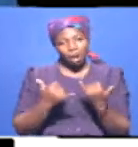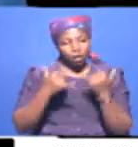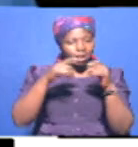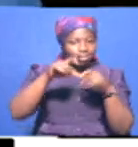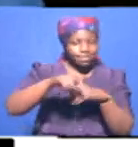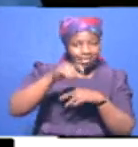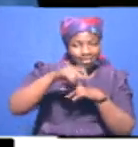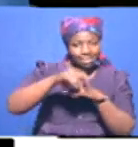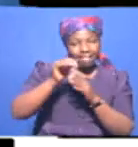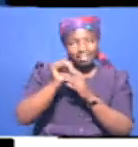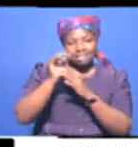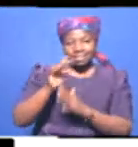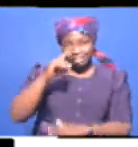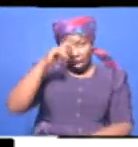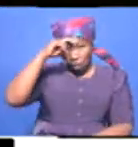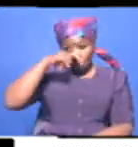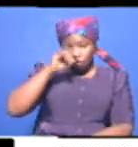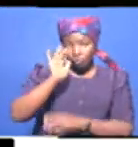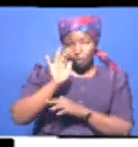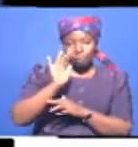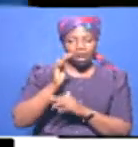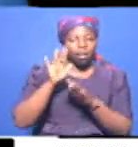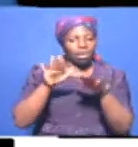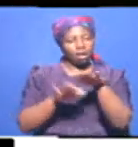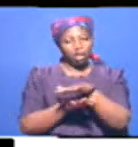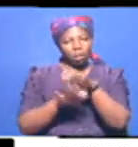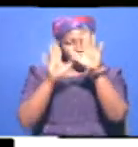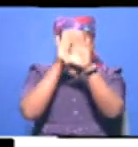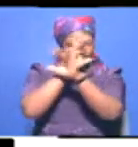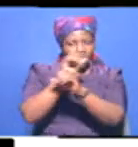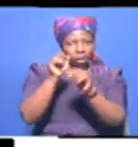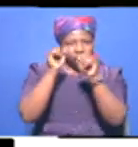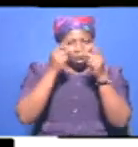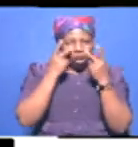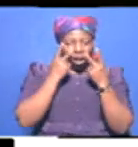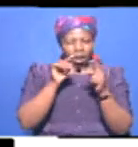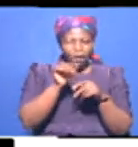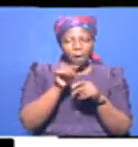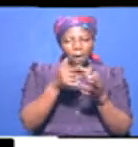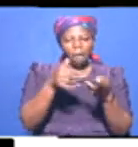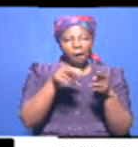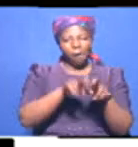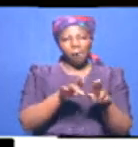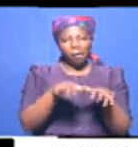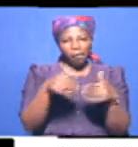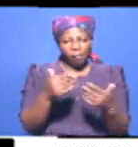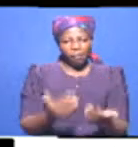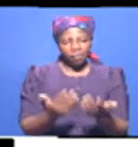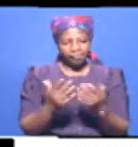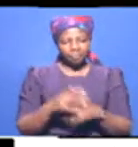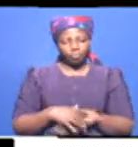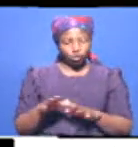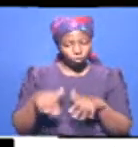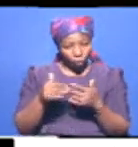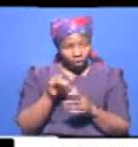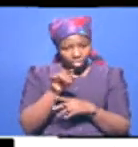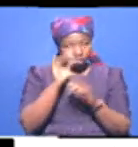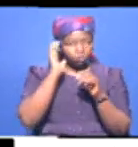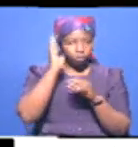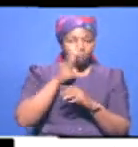leader, that is the deputy president, to see how this impasse is resolved. But